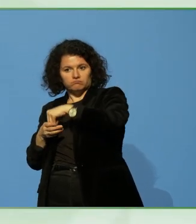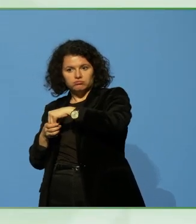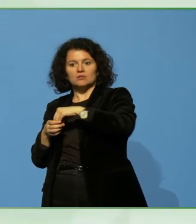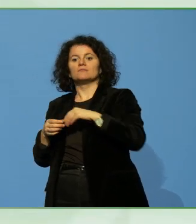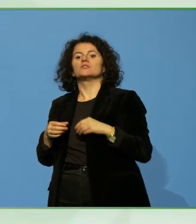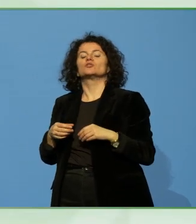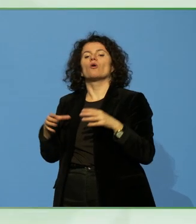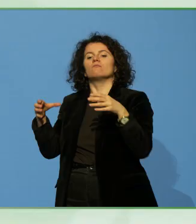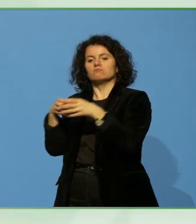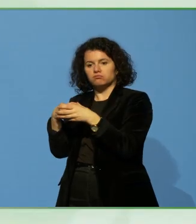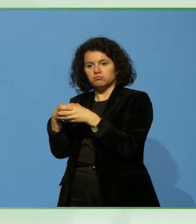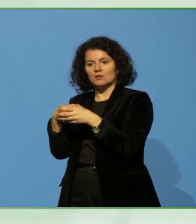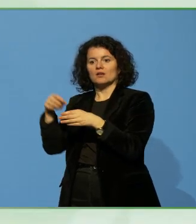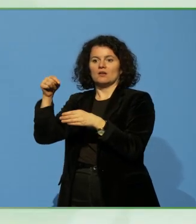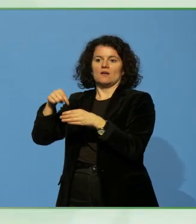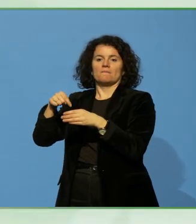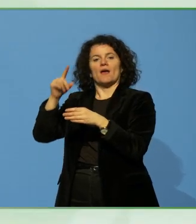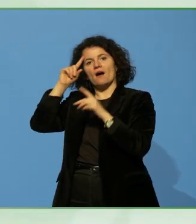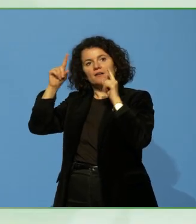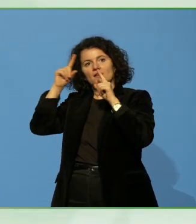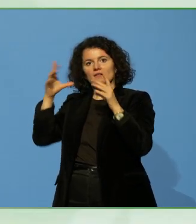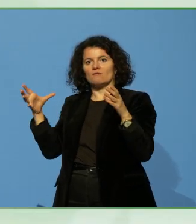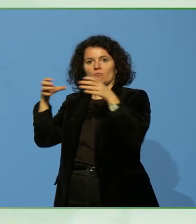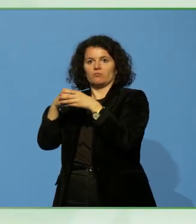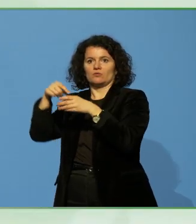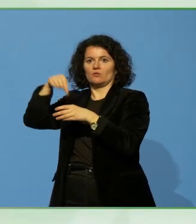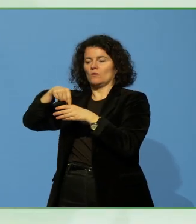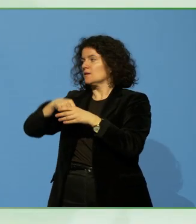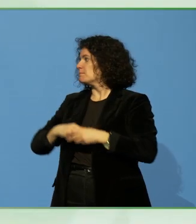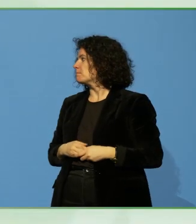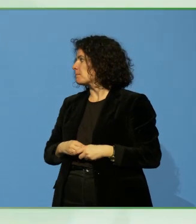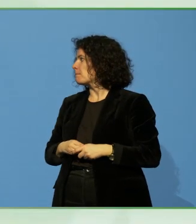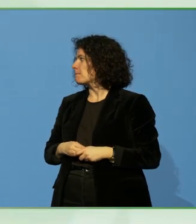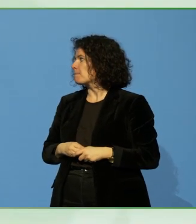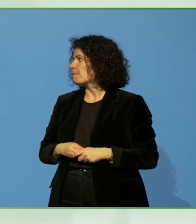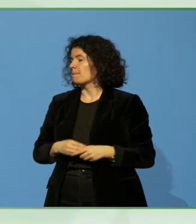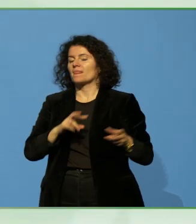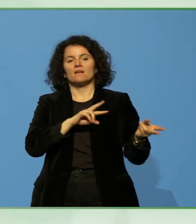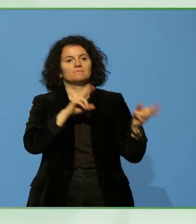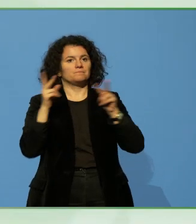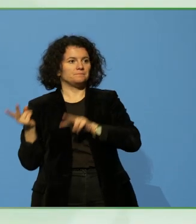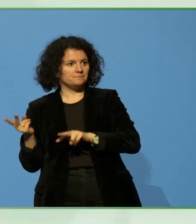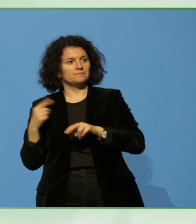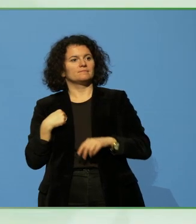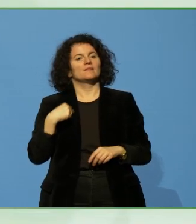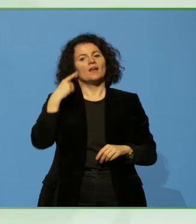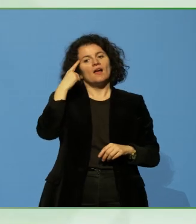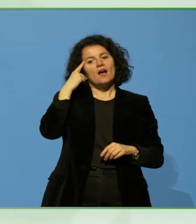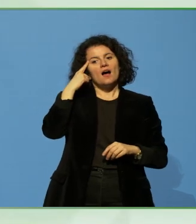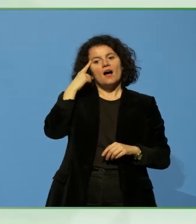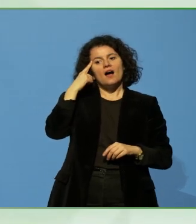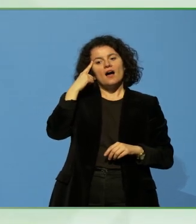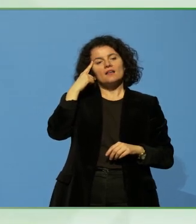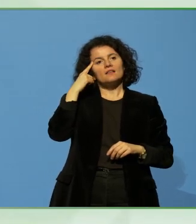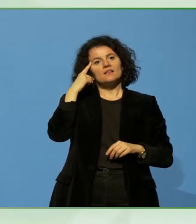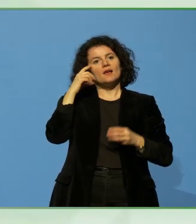it will come together in one platform. Okay. I do think that the issue is not that there are no solutions. I